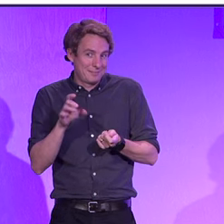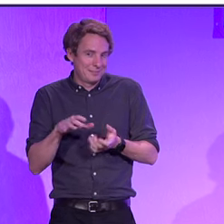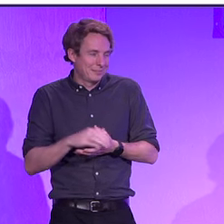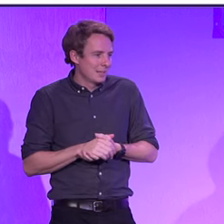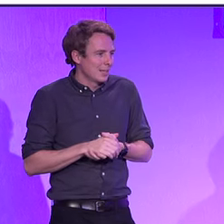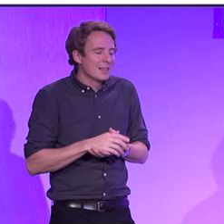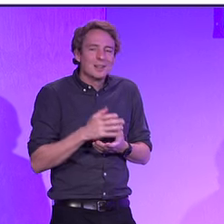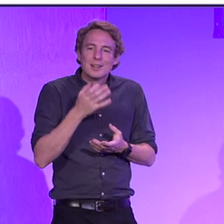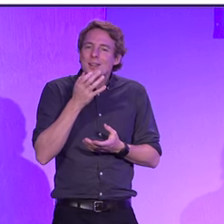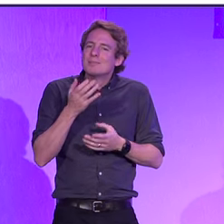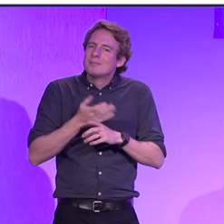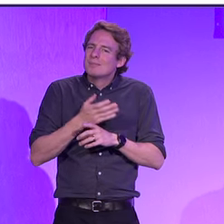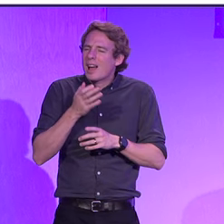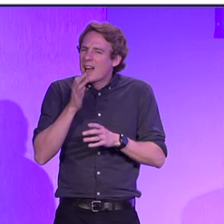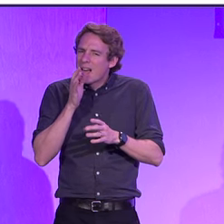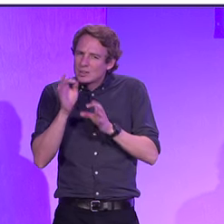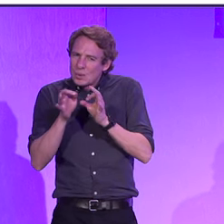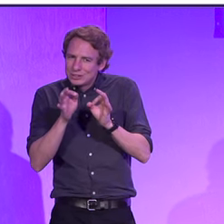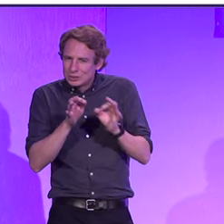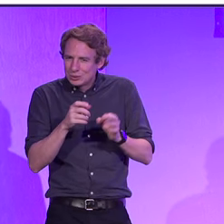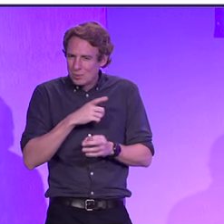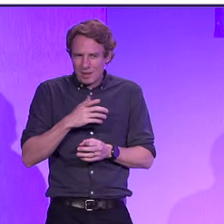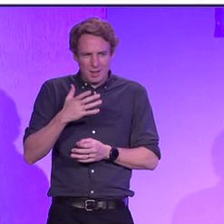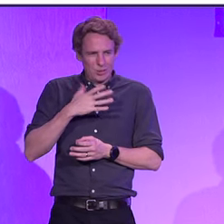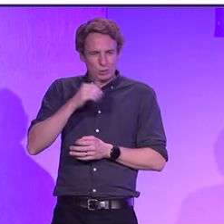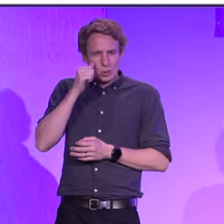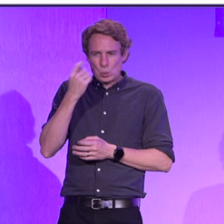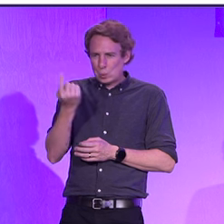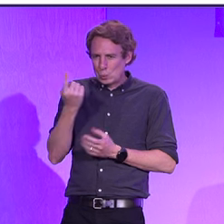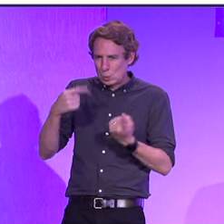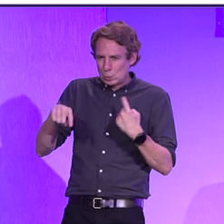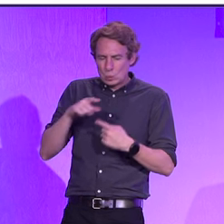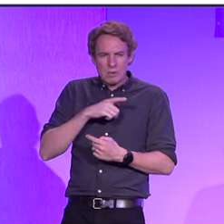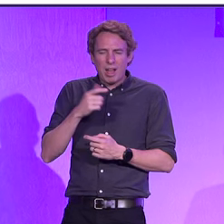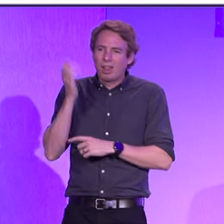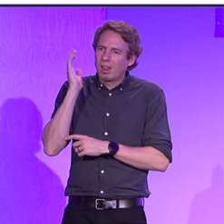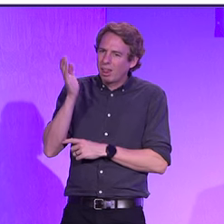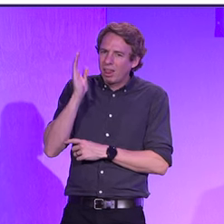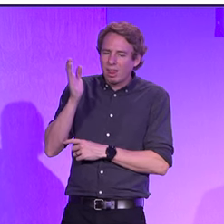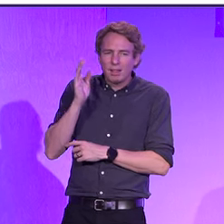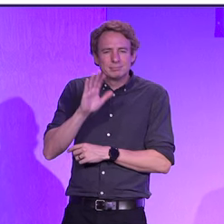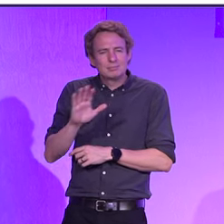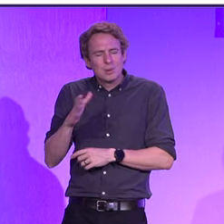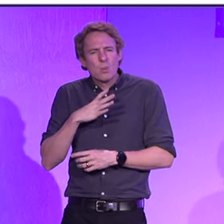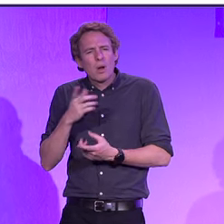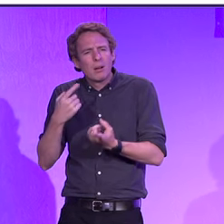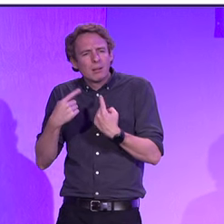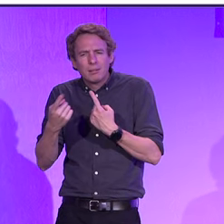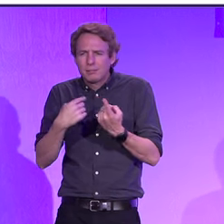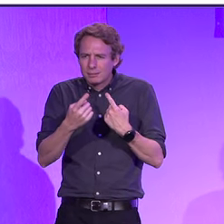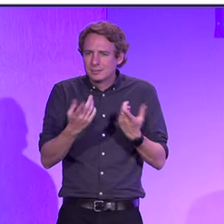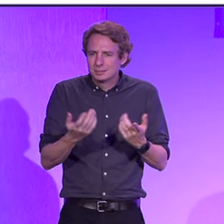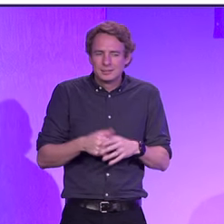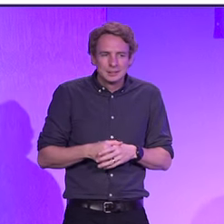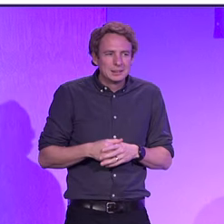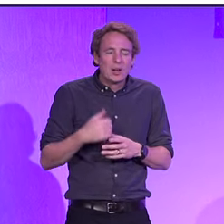kind of want to ask because I like to get to know the audience a little bit. So I feel like we're talking together instead of me talking at you. So